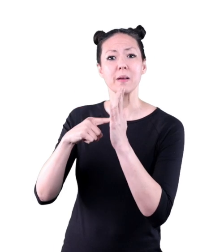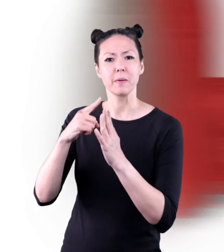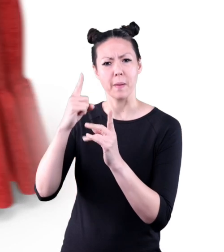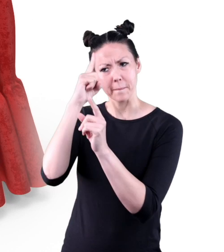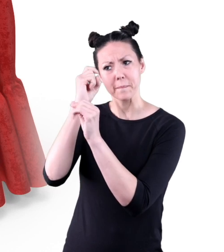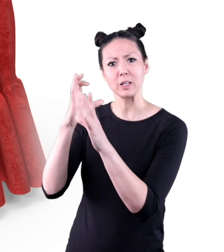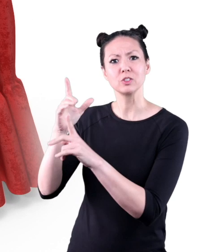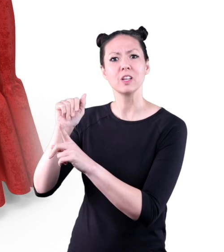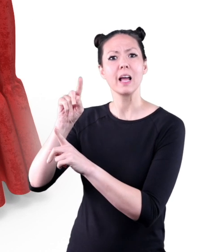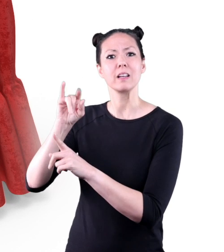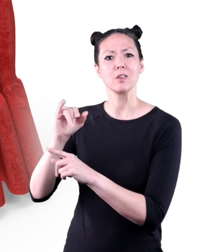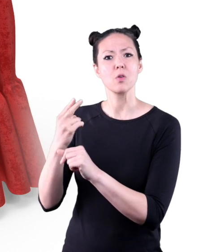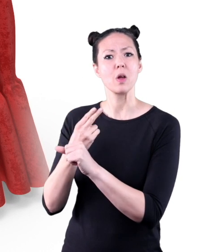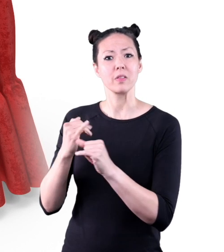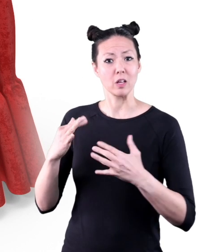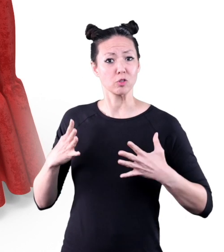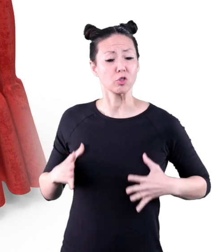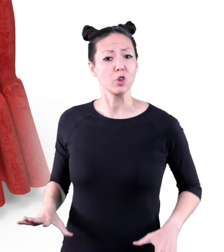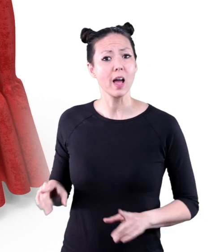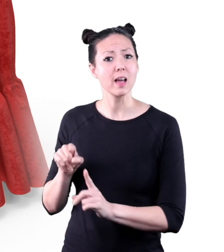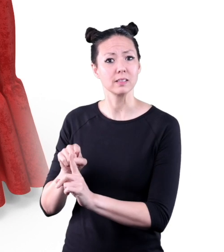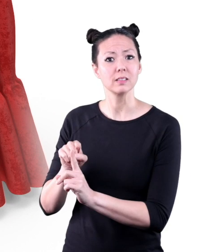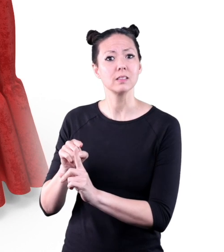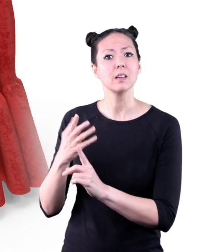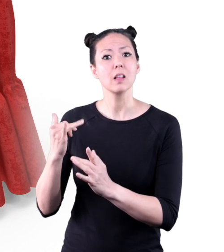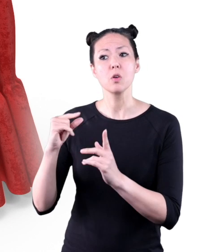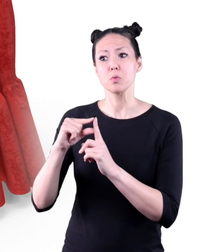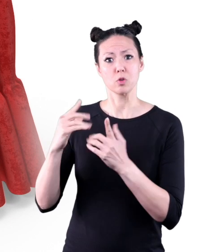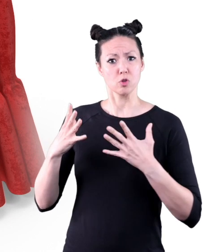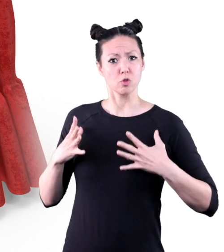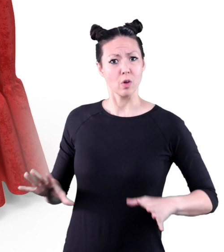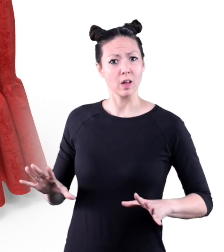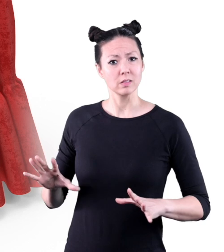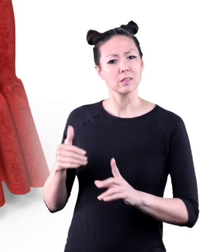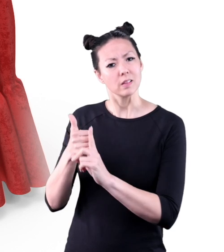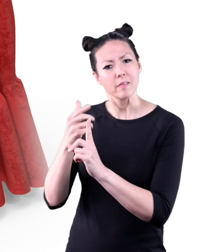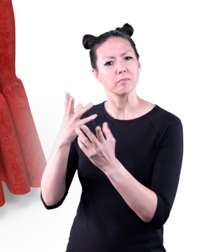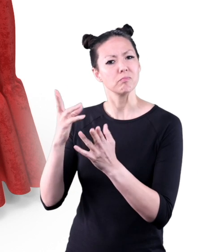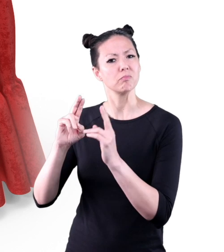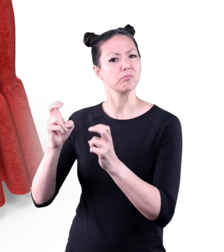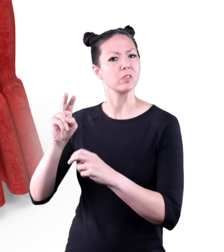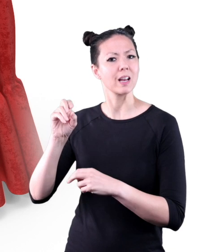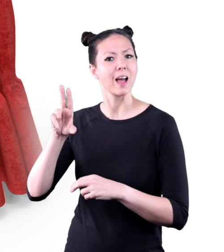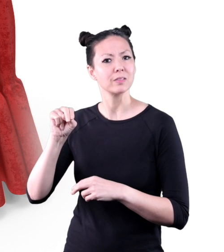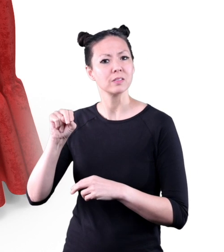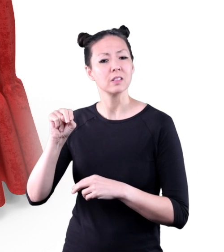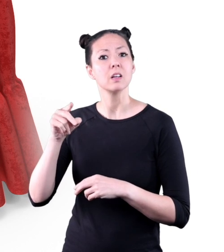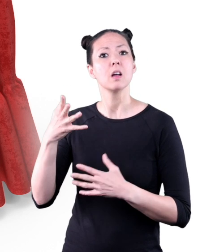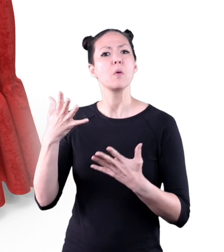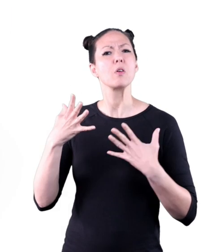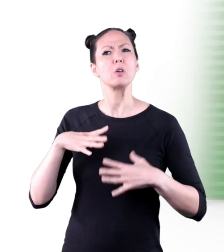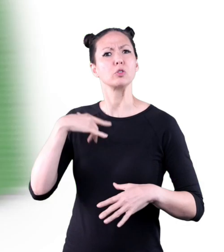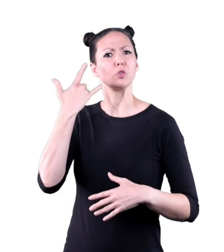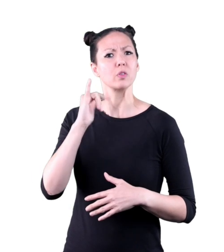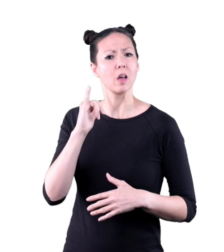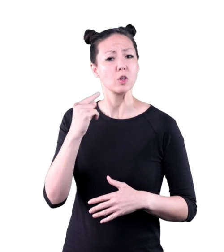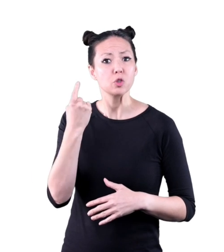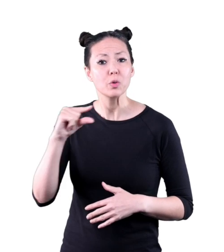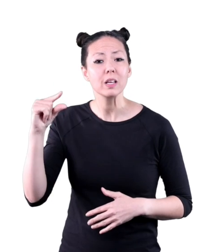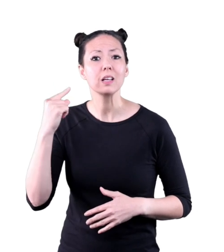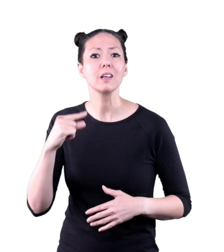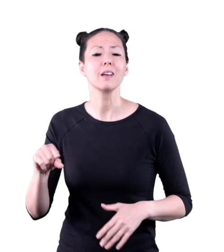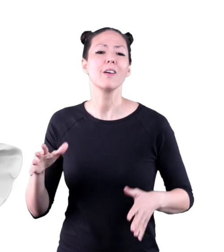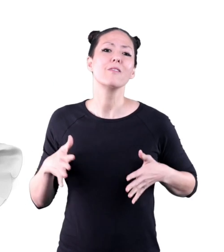example, imagine Addie is wearing a dress. The word dress is a noun. What's the dress like? Is